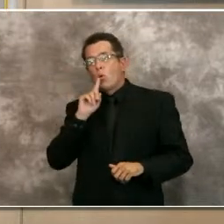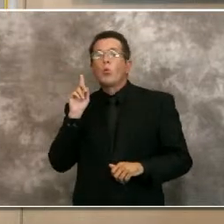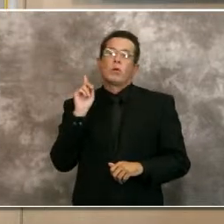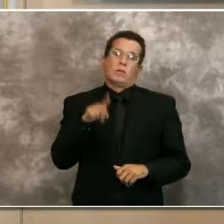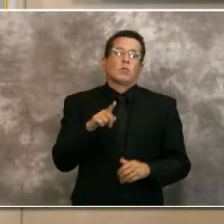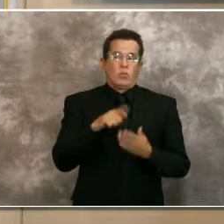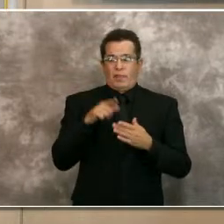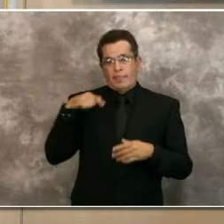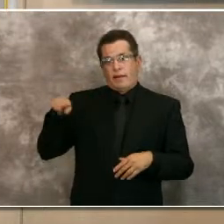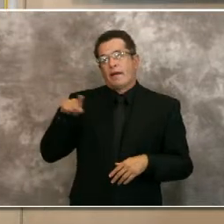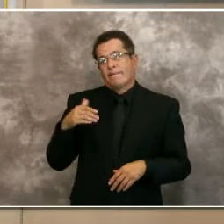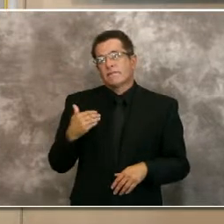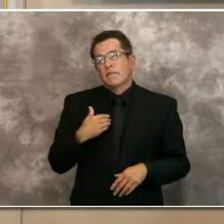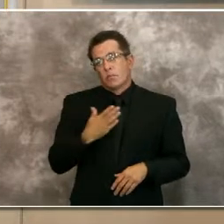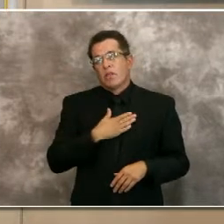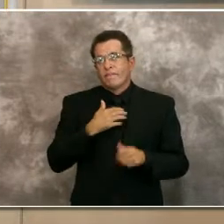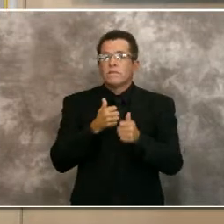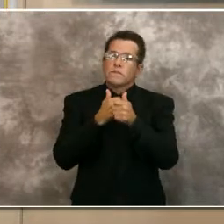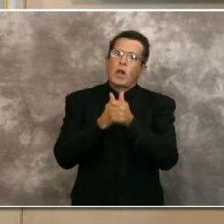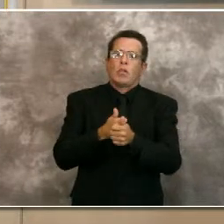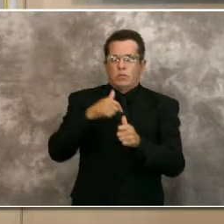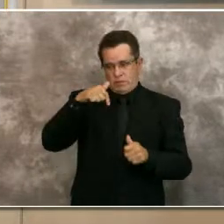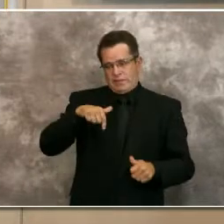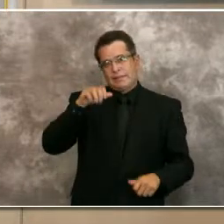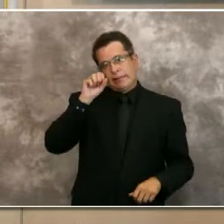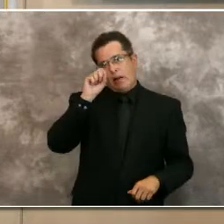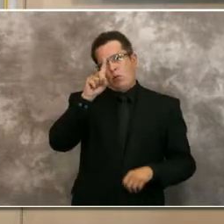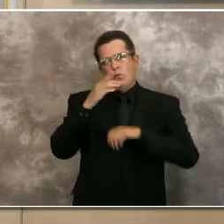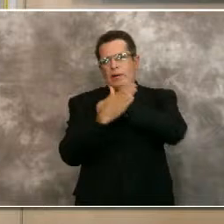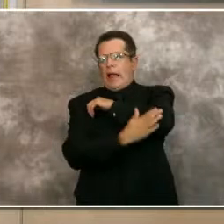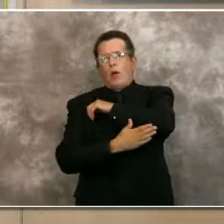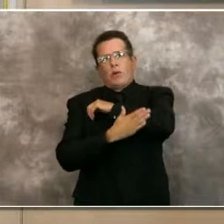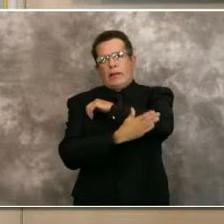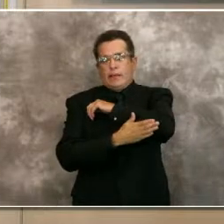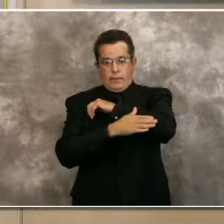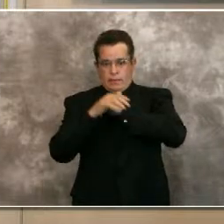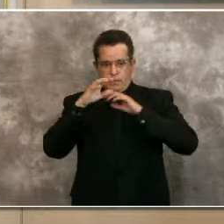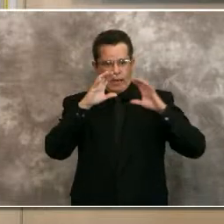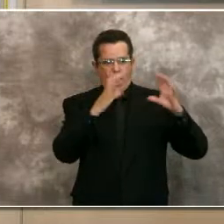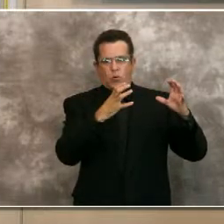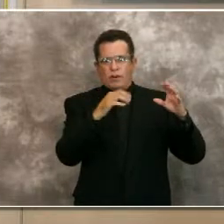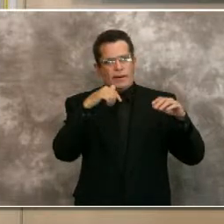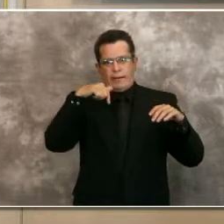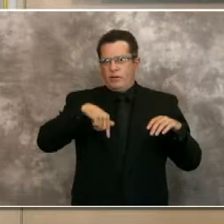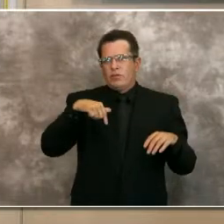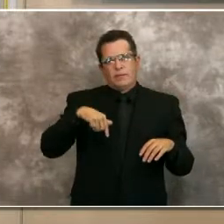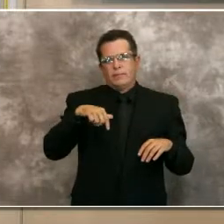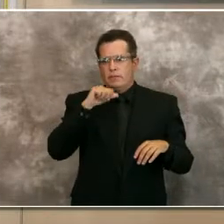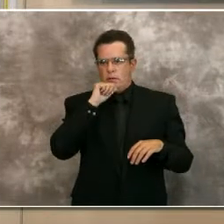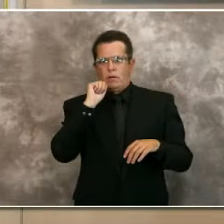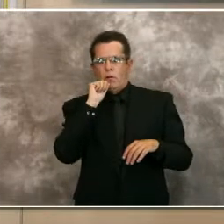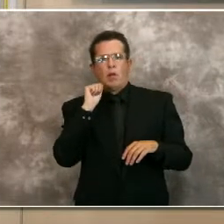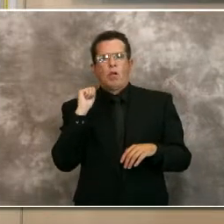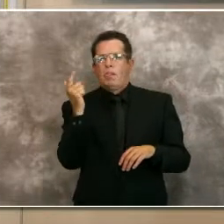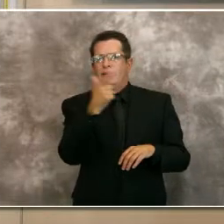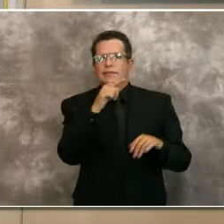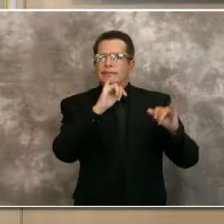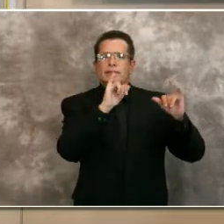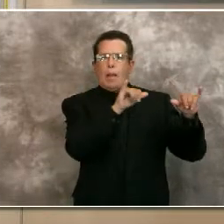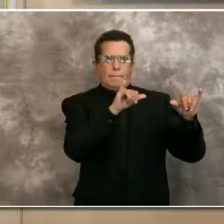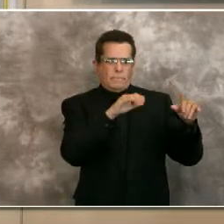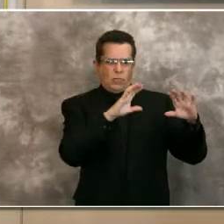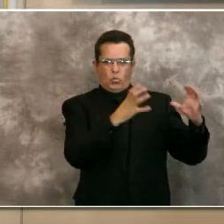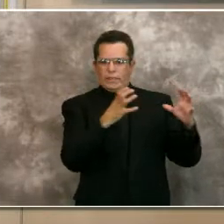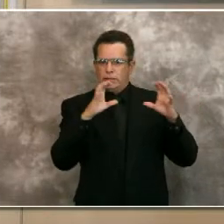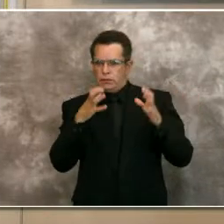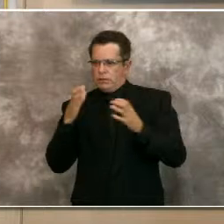place. We're also mindful here in San Diego County that not every region of our county is being impacted the same. We have